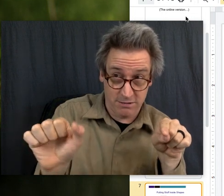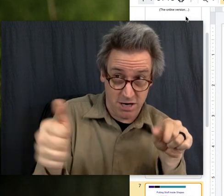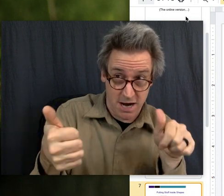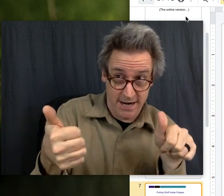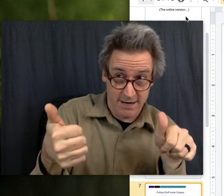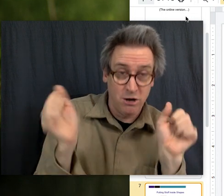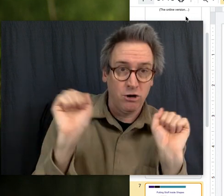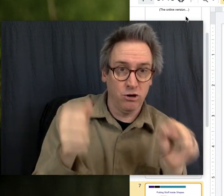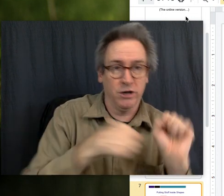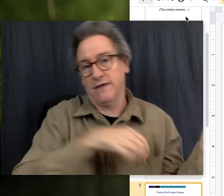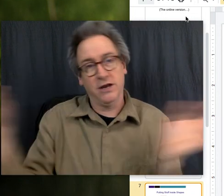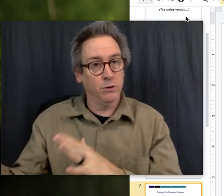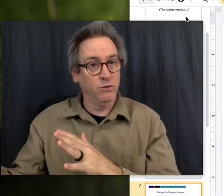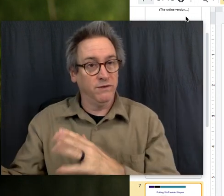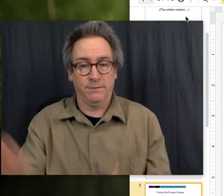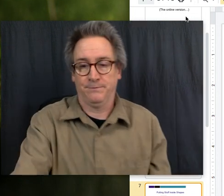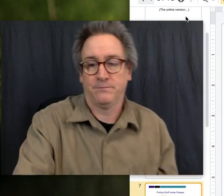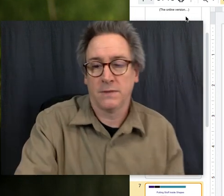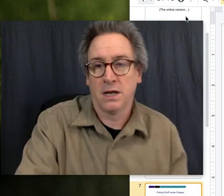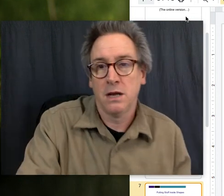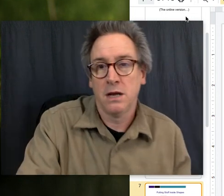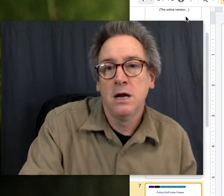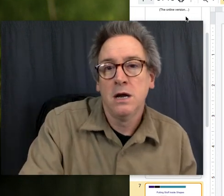spelled it. Got it? Good. And then you can move